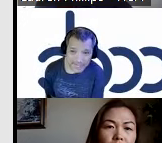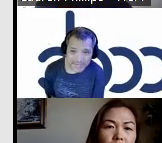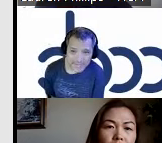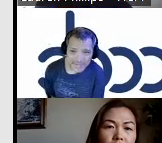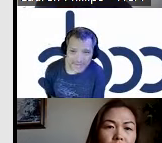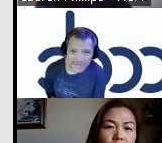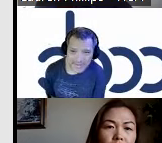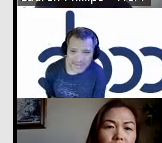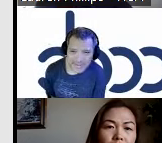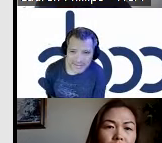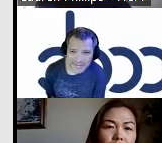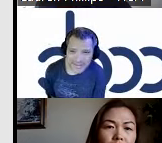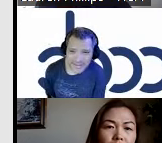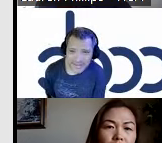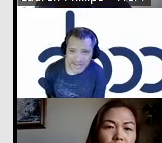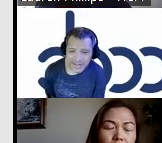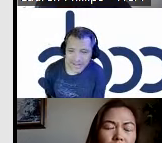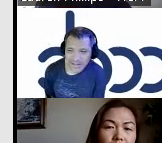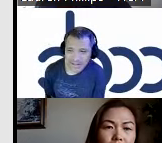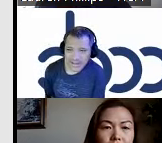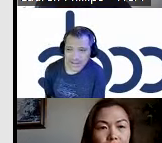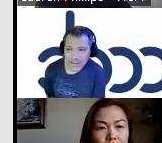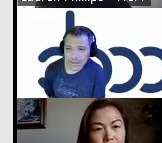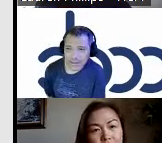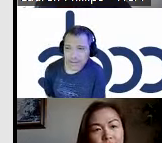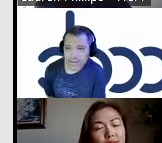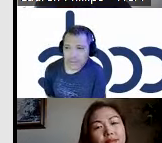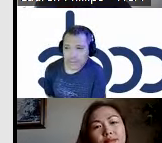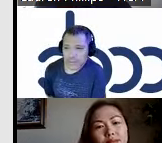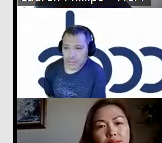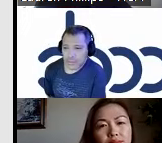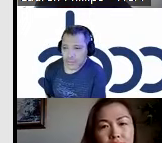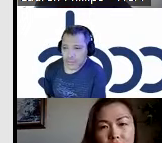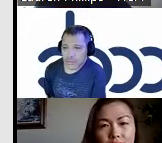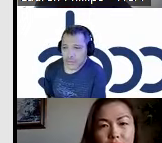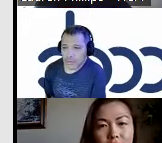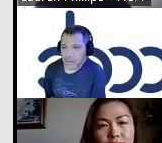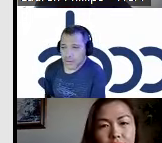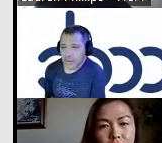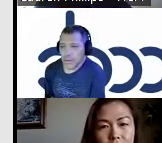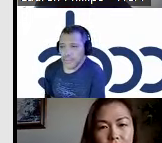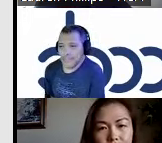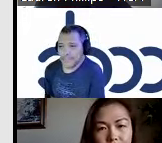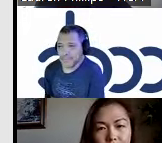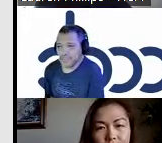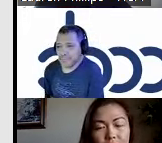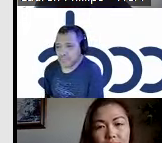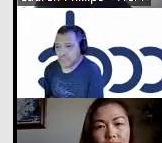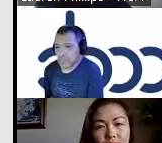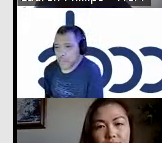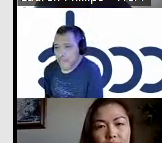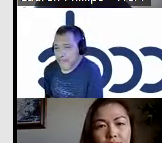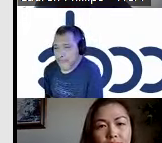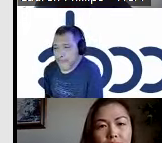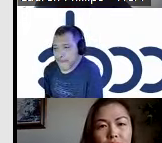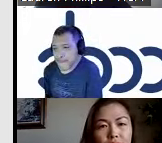problem. Yeah, and I would say definitely behavioral health is a massive issue. Just in general, they don't reimburse very fast, no matter